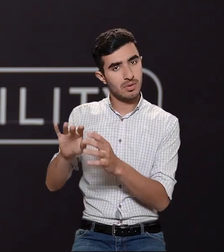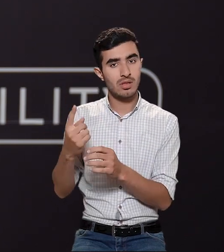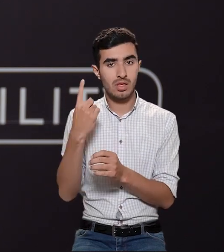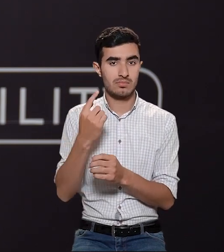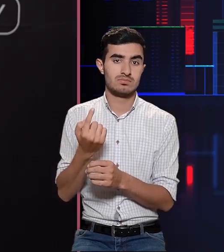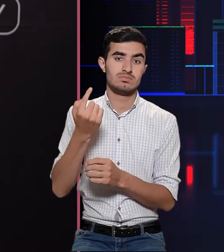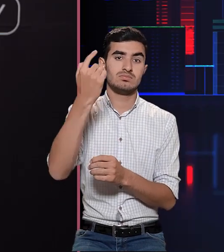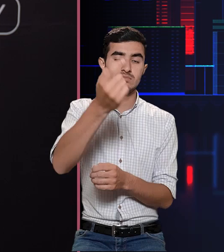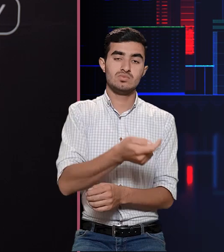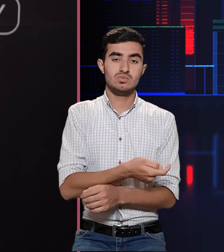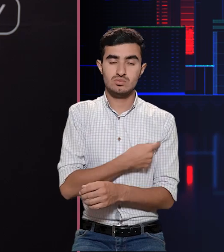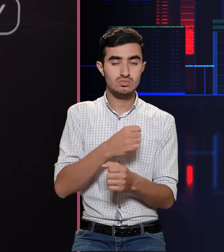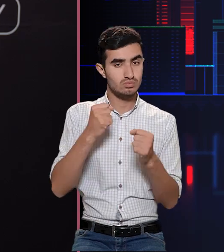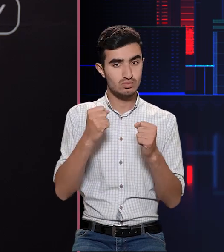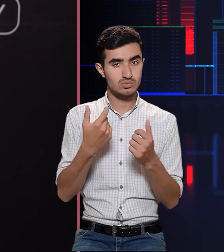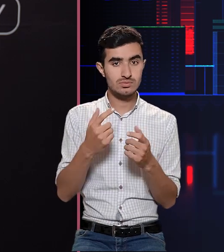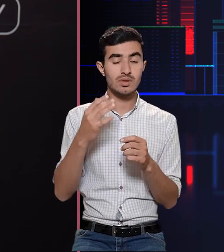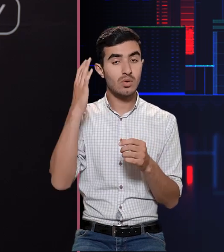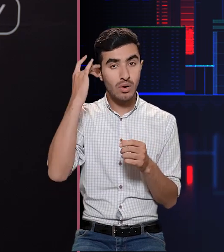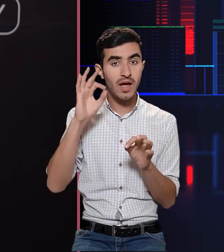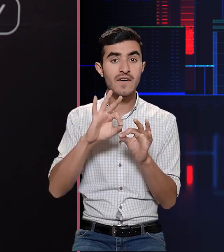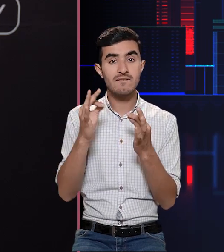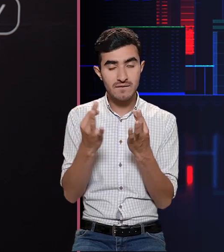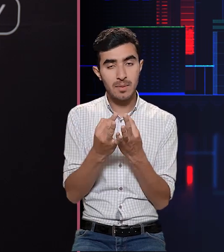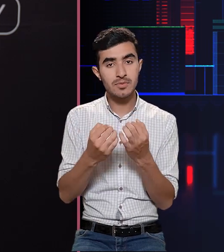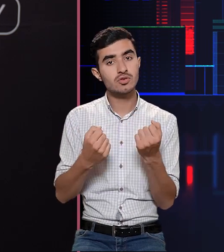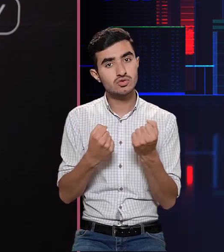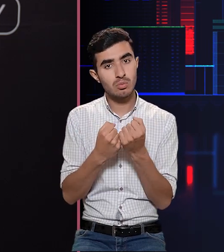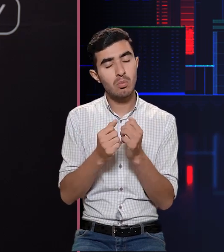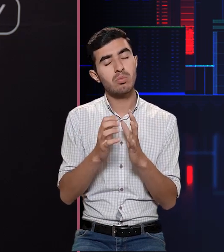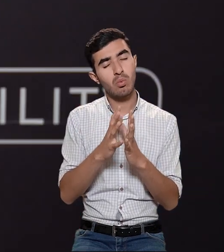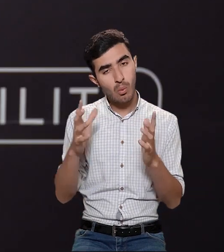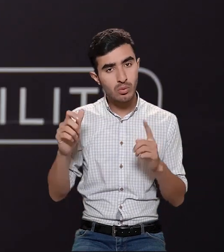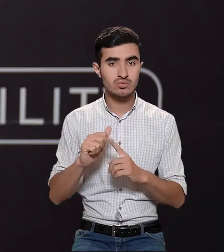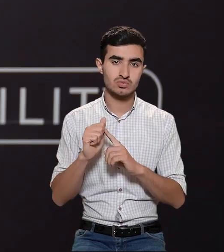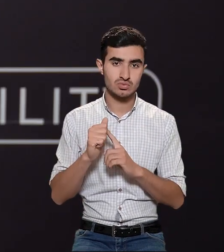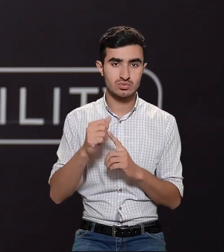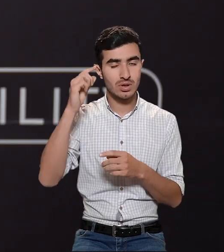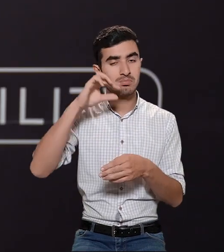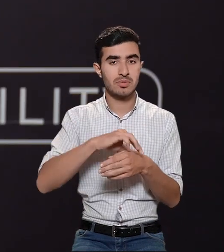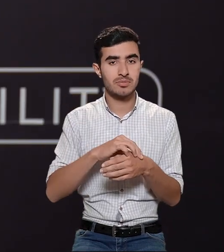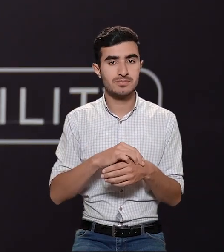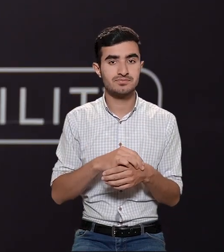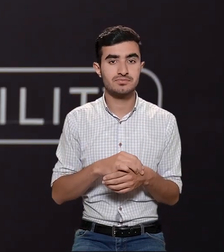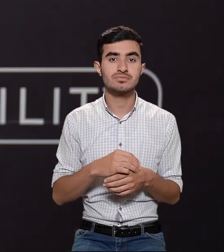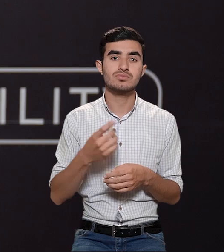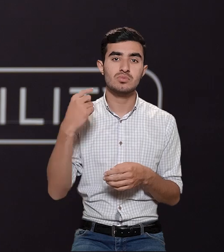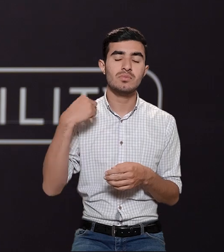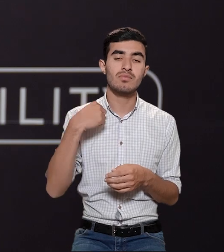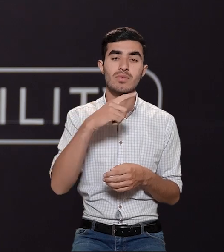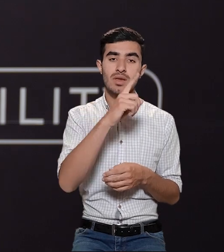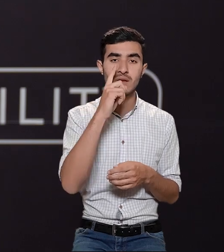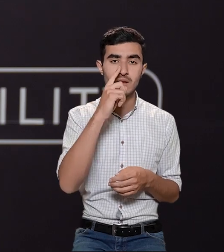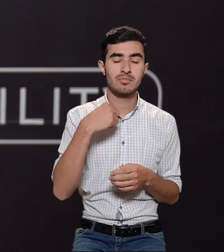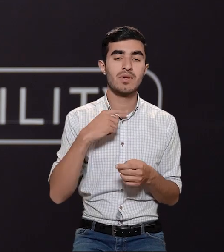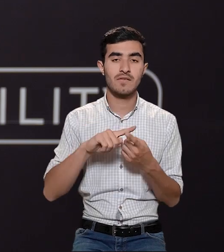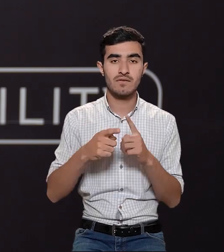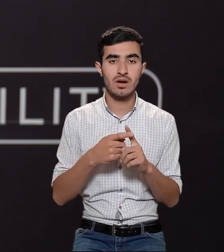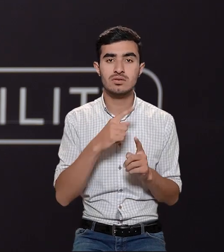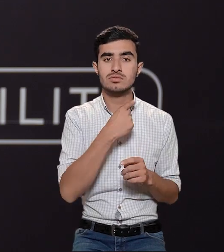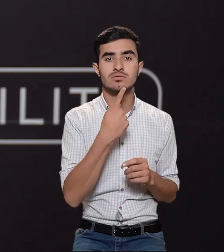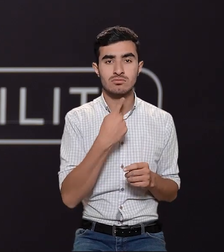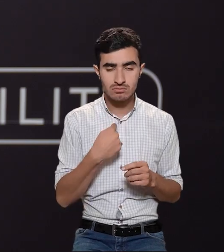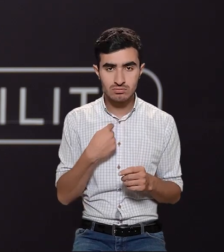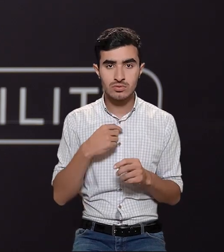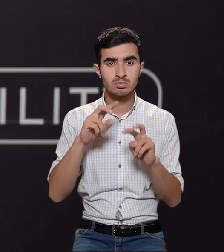works in Washington, National Institute of Health, working as a clinical psychologist, she said that they conducted a research